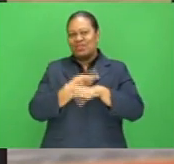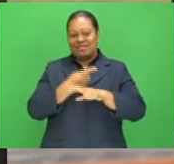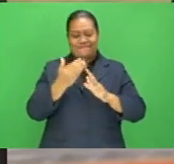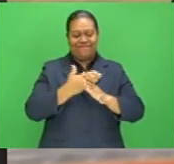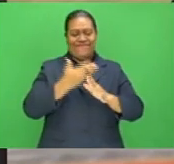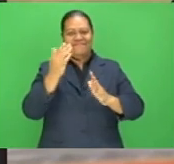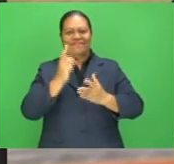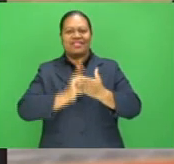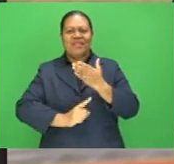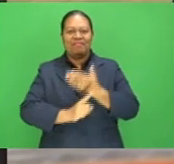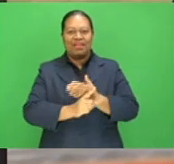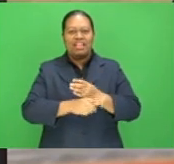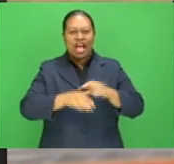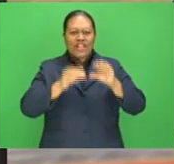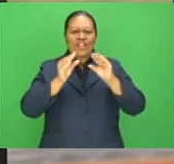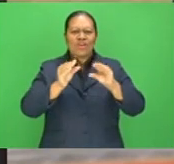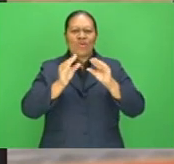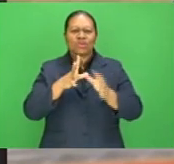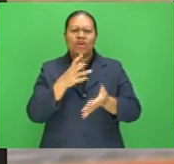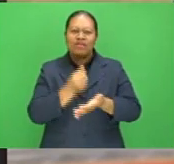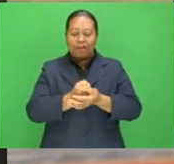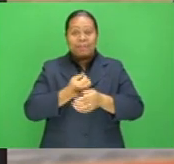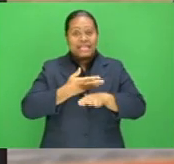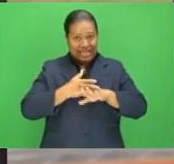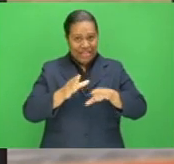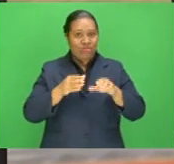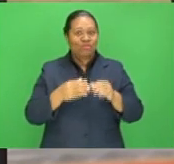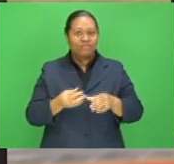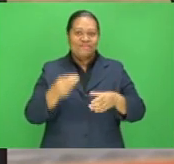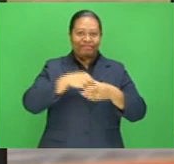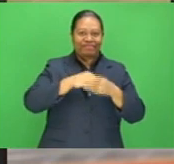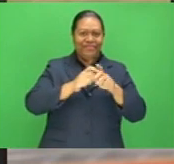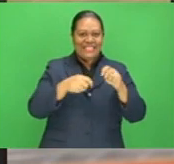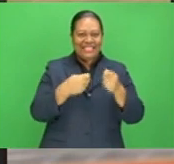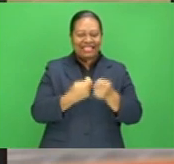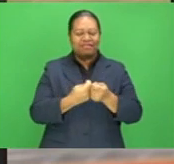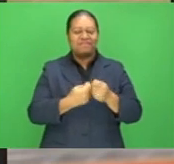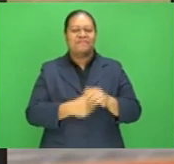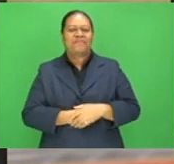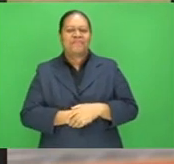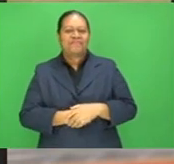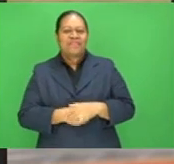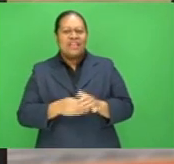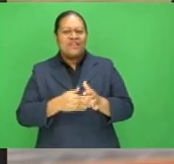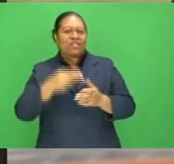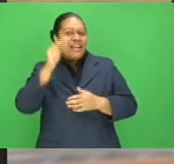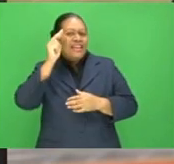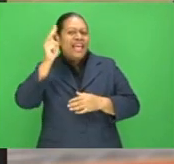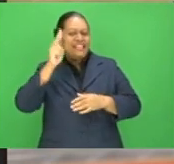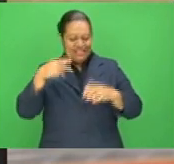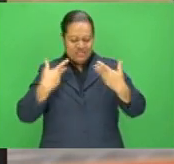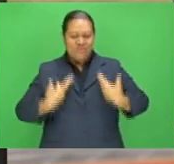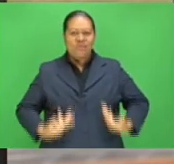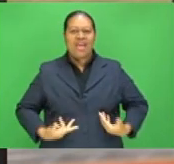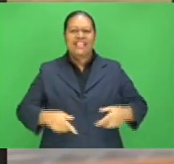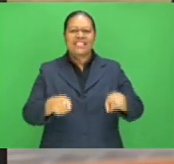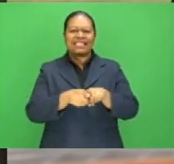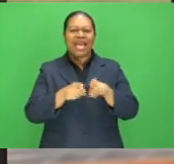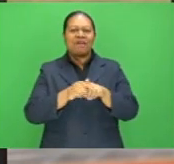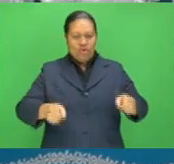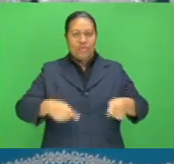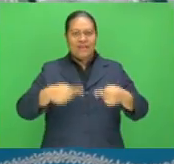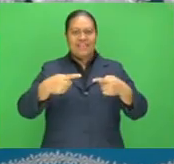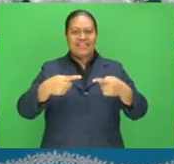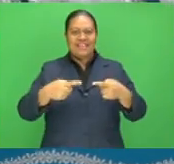Coach Sayashi fully confirms there are some new players in the fold, ready to stake their claim on the national jersey, including some from